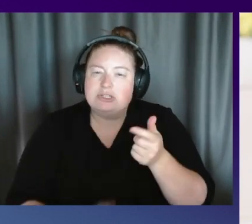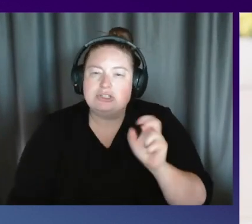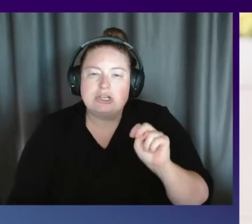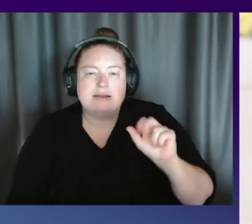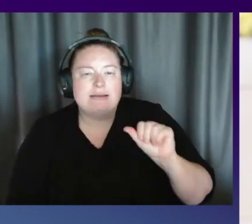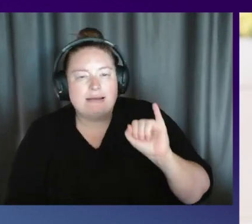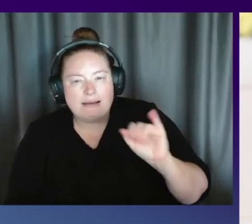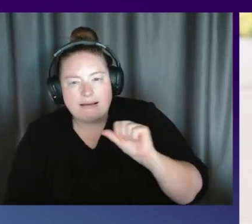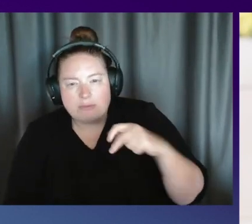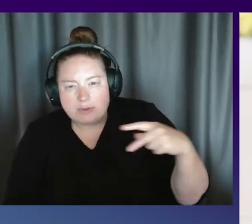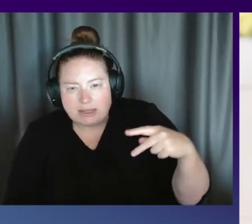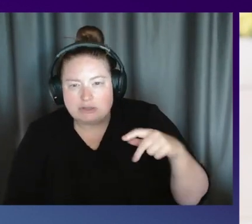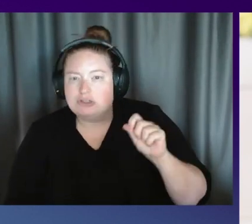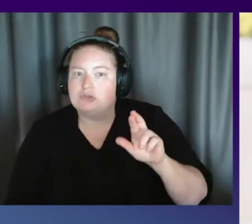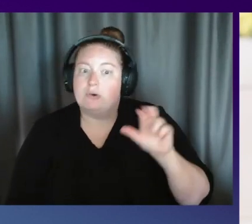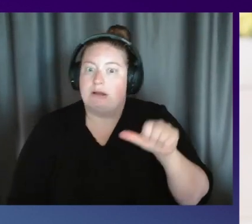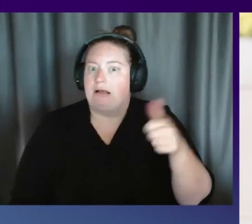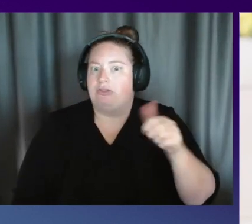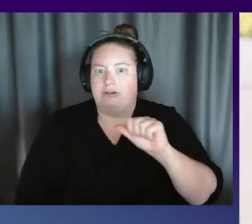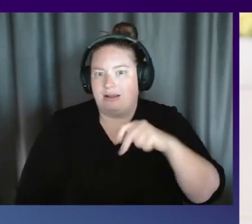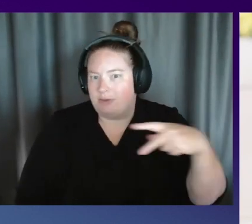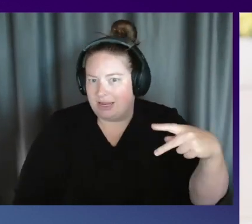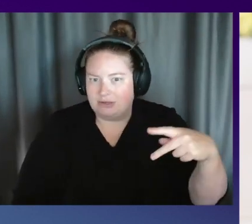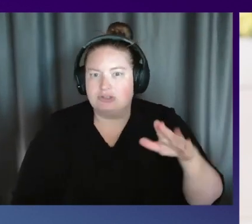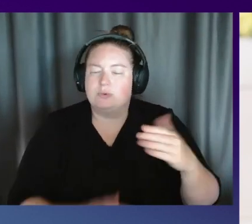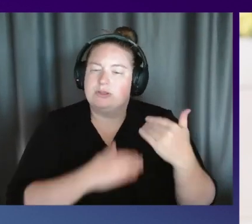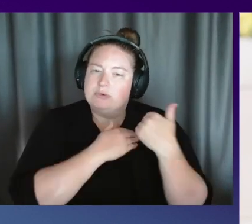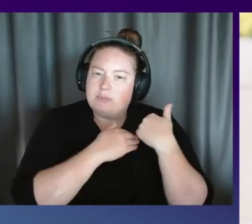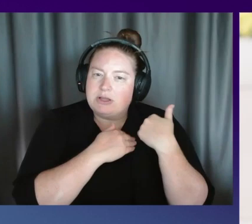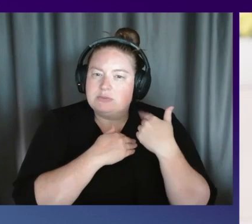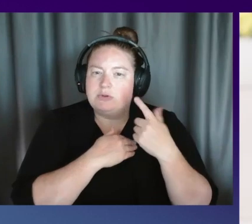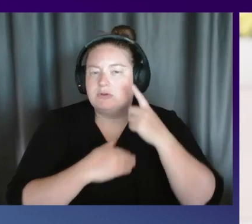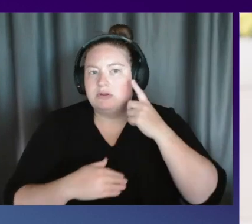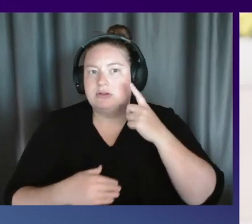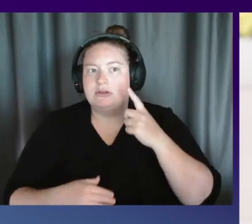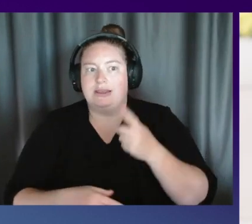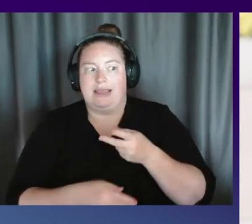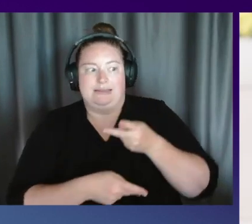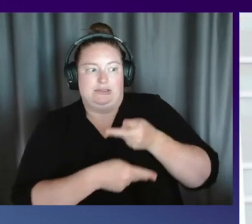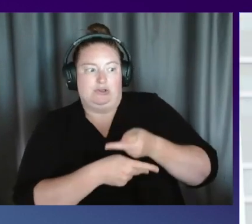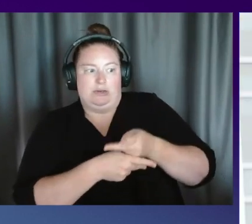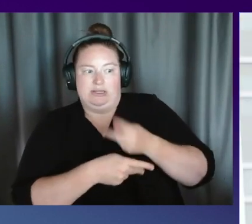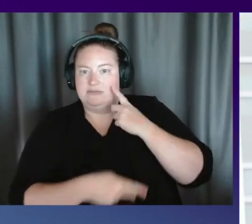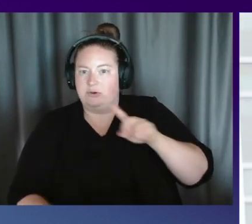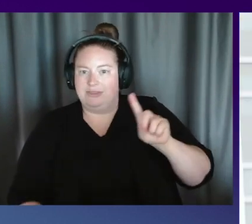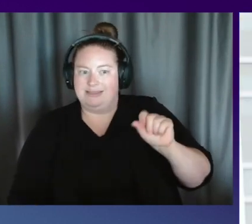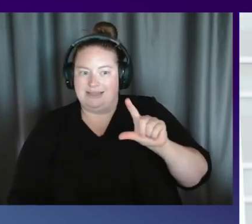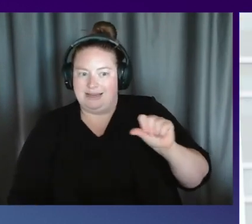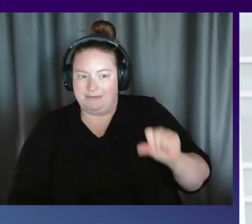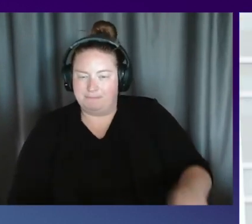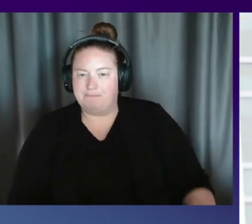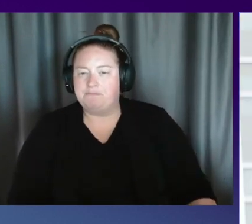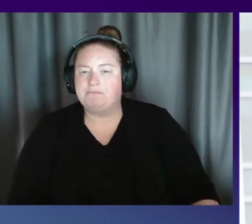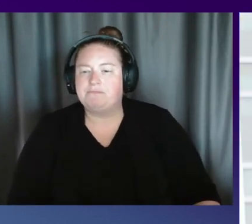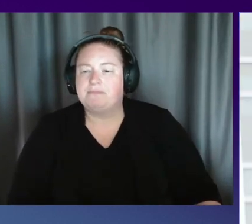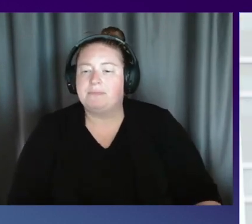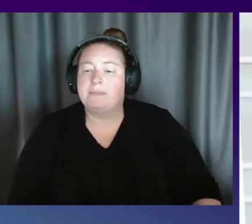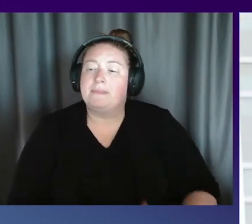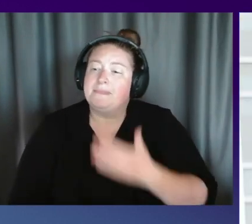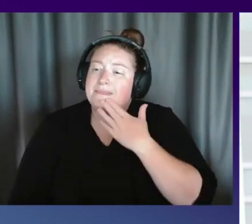quite frankly, any other application where they're responsible for as custodians of that data. Diya, thanks so much for chatting